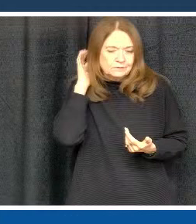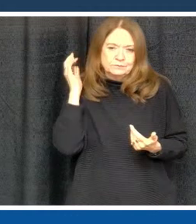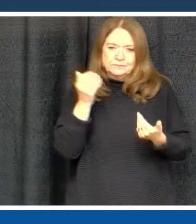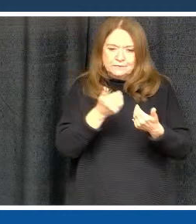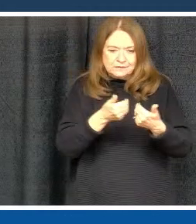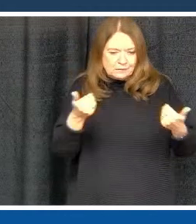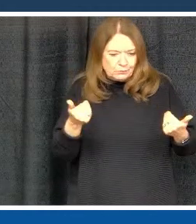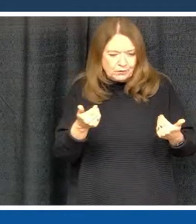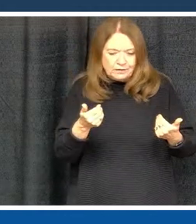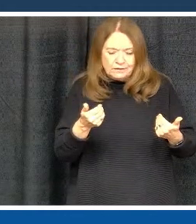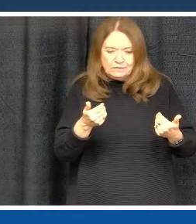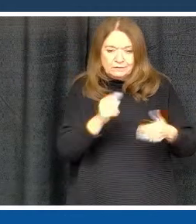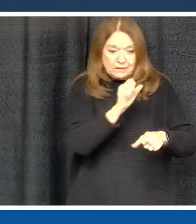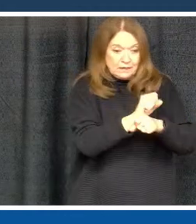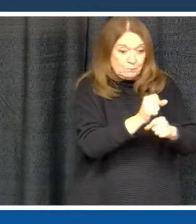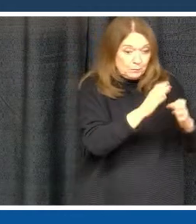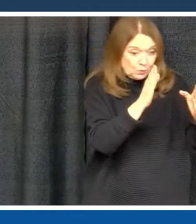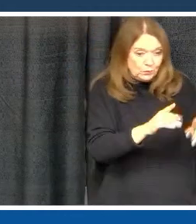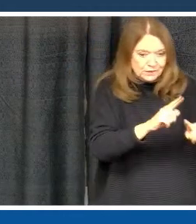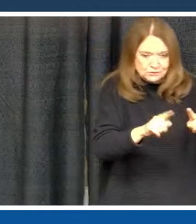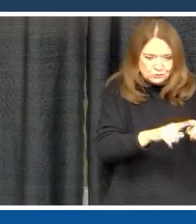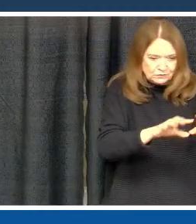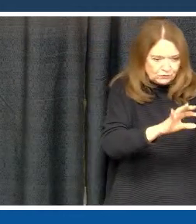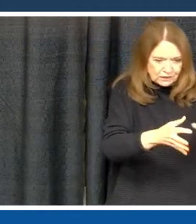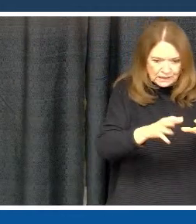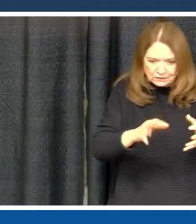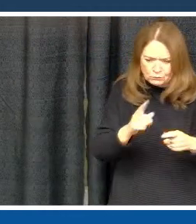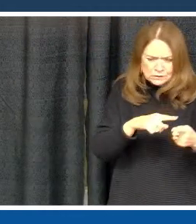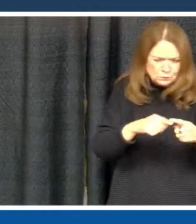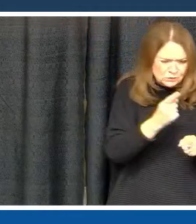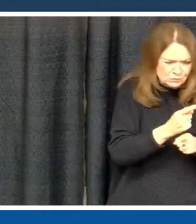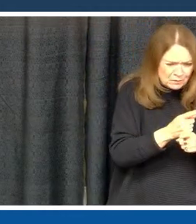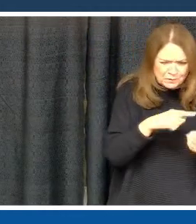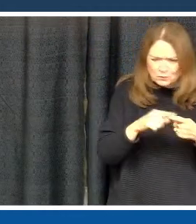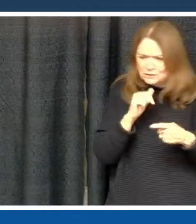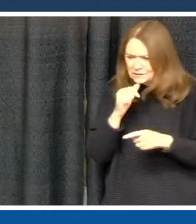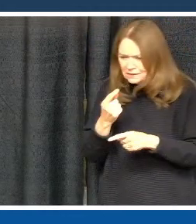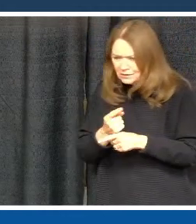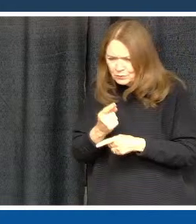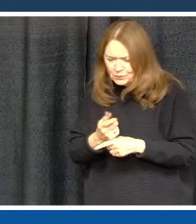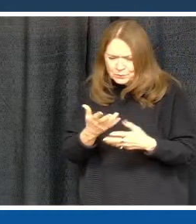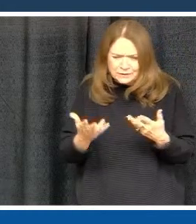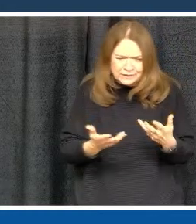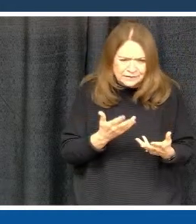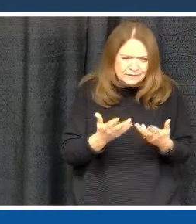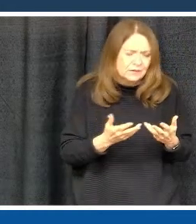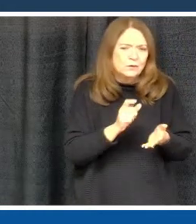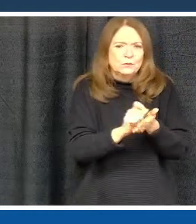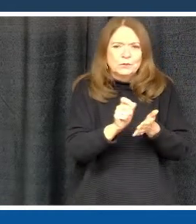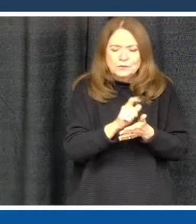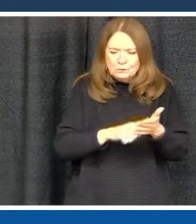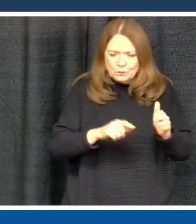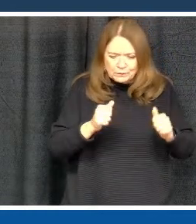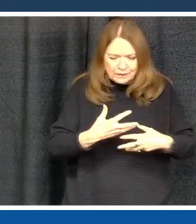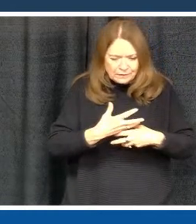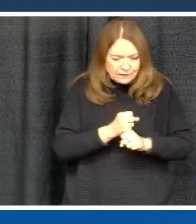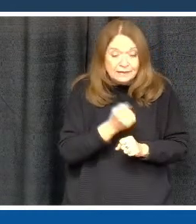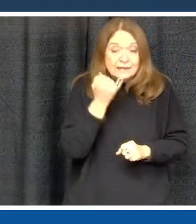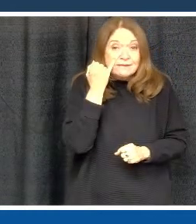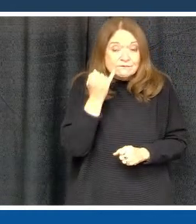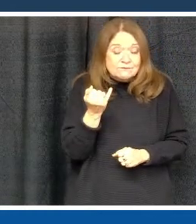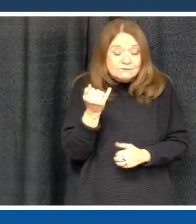separating employees into different categories to figure out when it's appropriate, when it's not appropriate. Really what we came down to is if